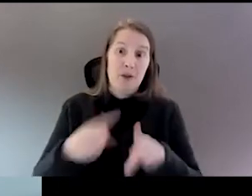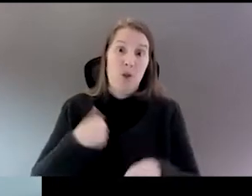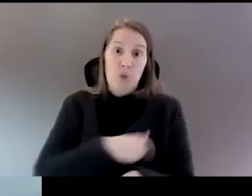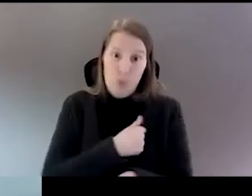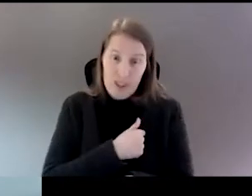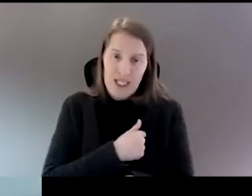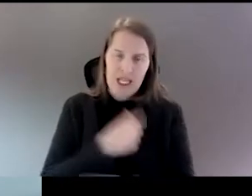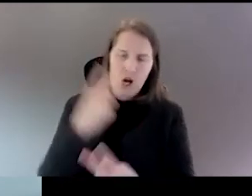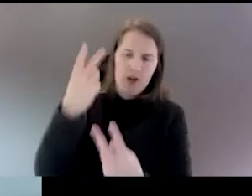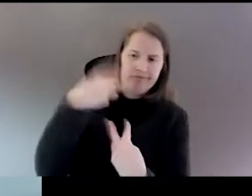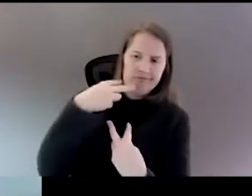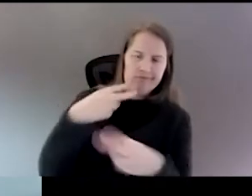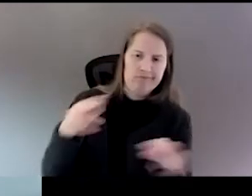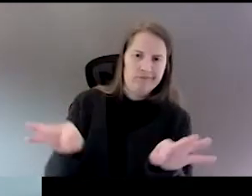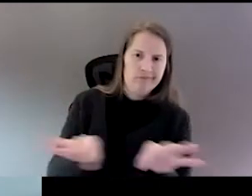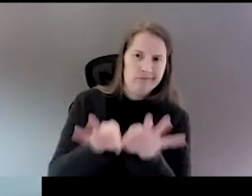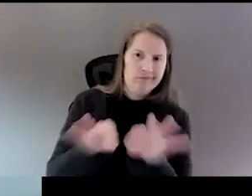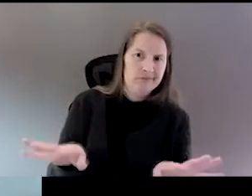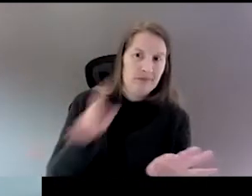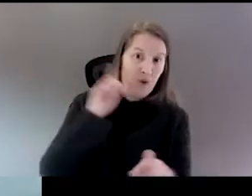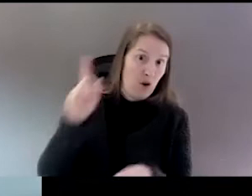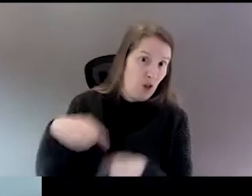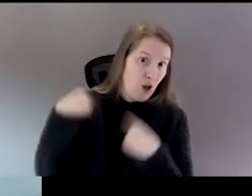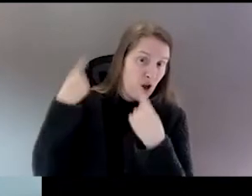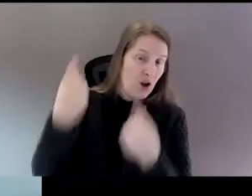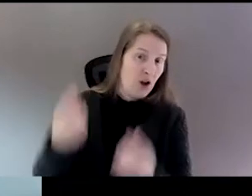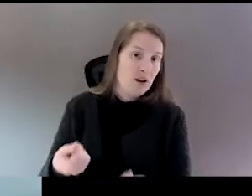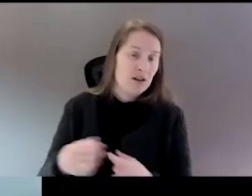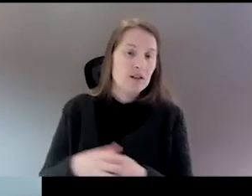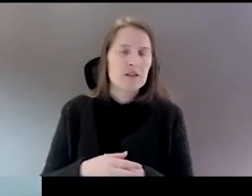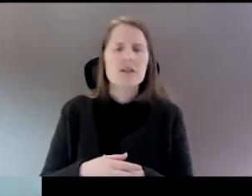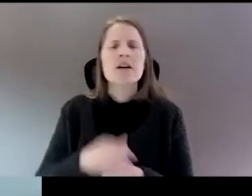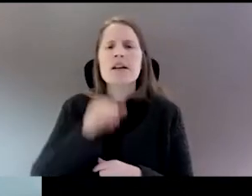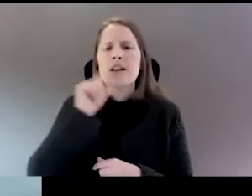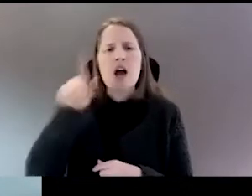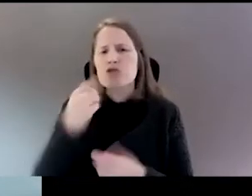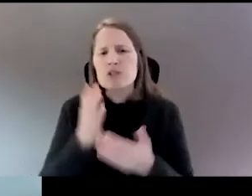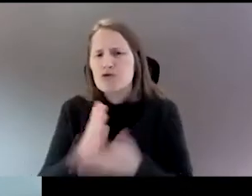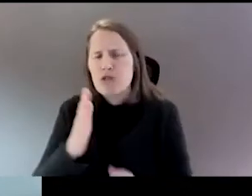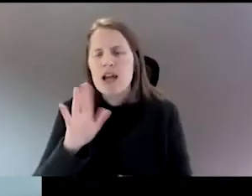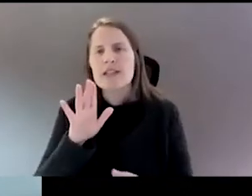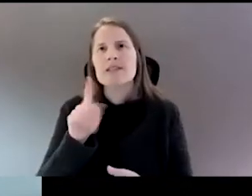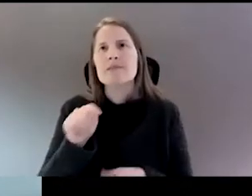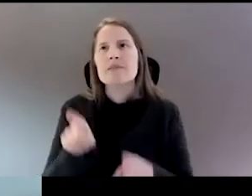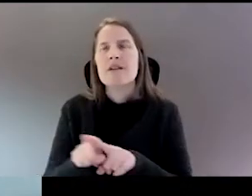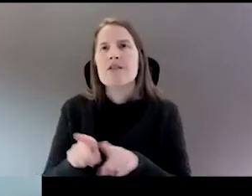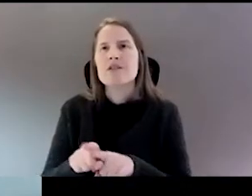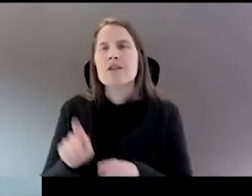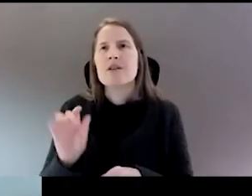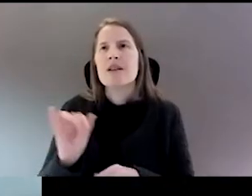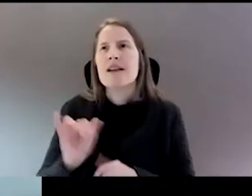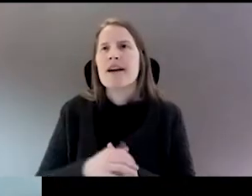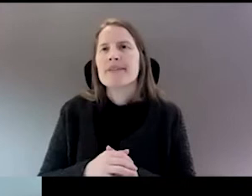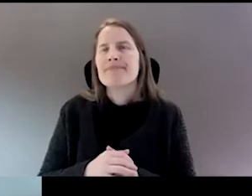long, not just in terms of our rights, but I think sometimes it's almost like saying this person is